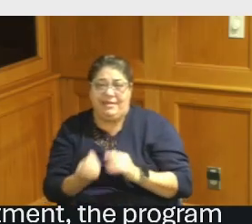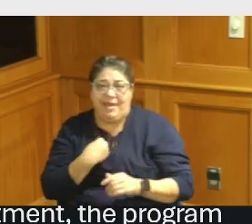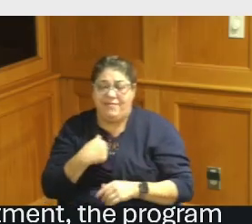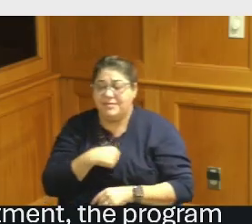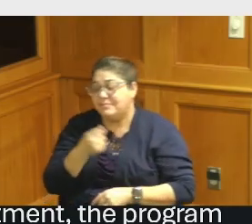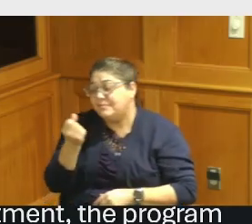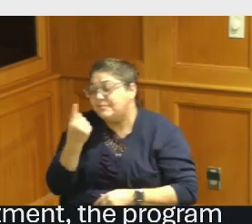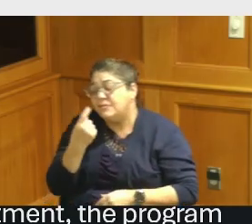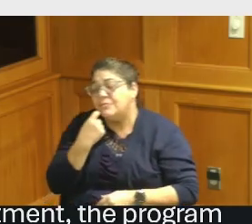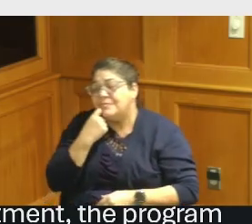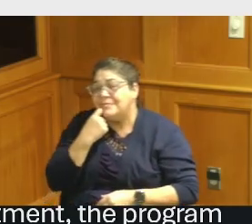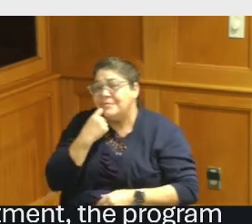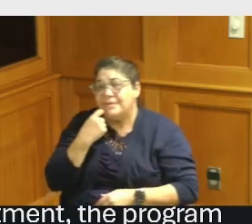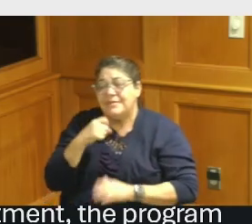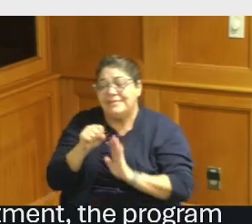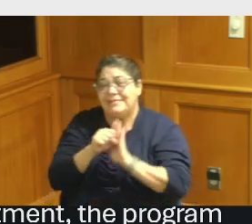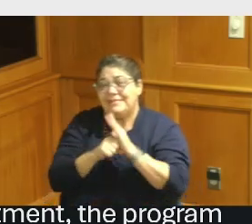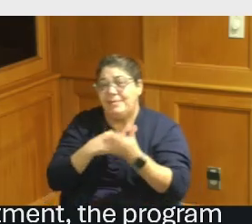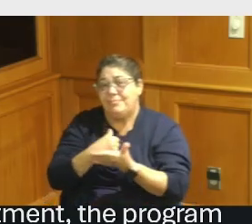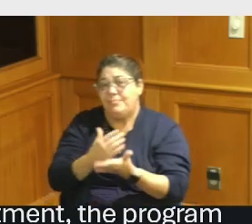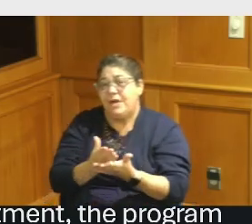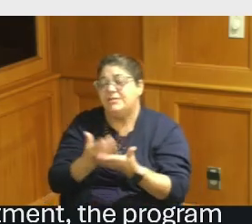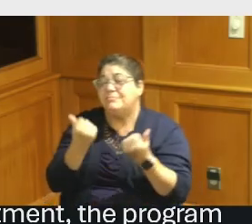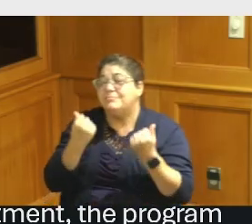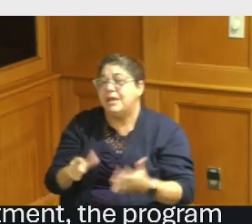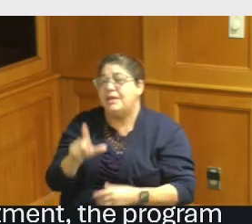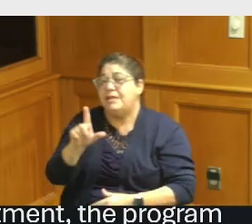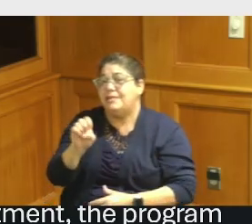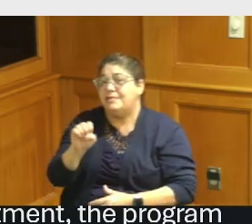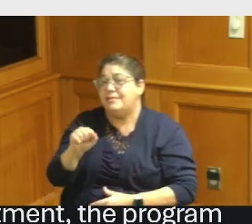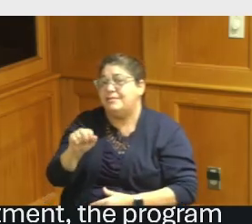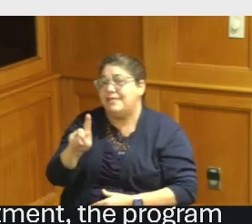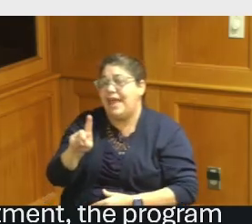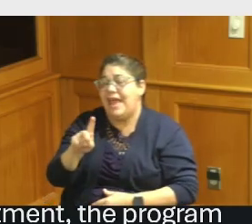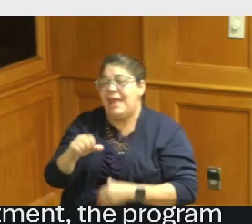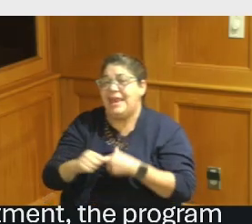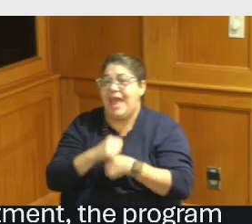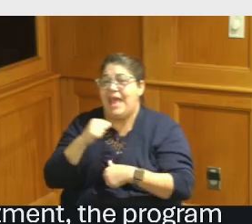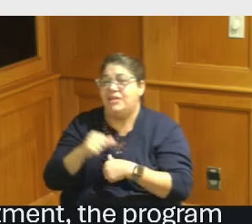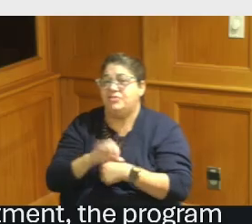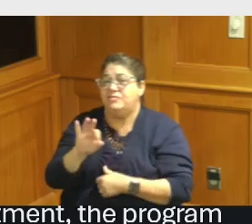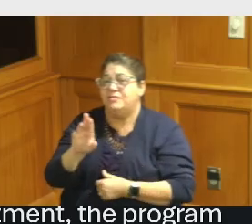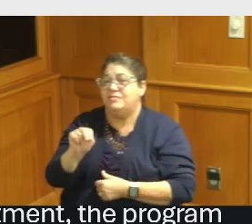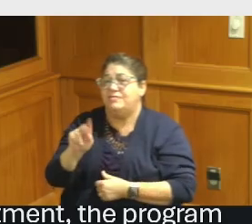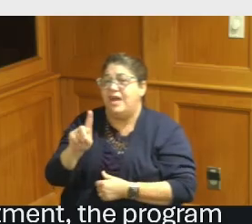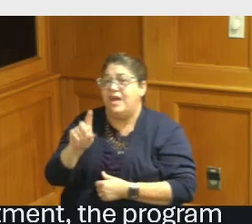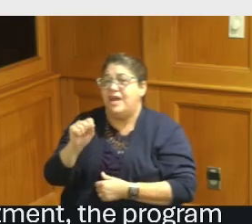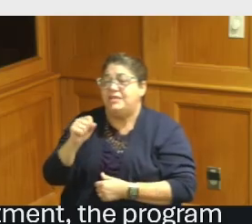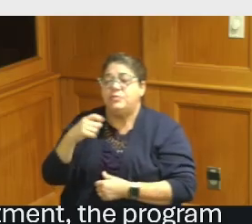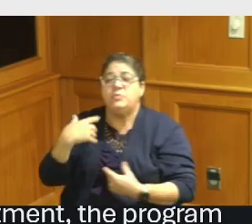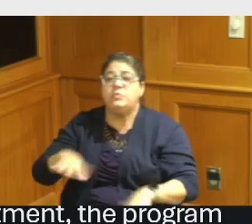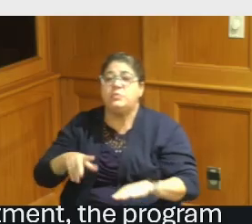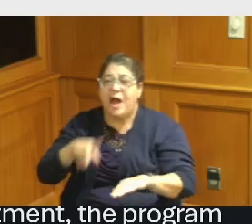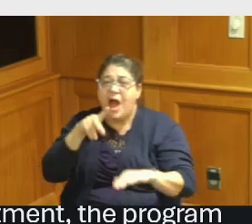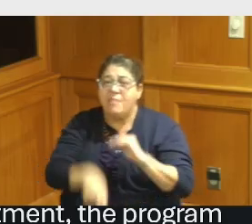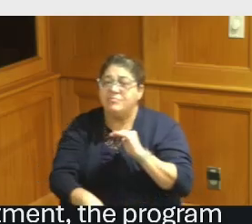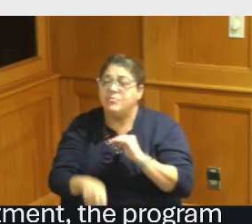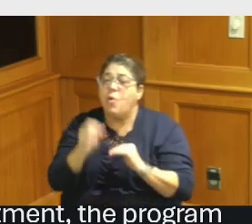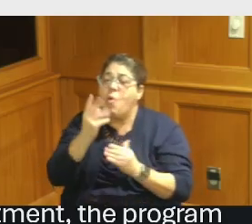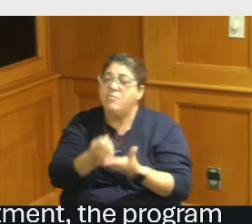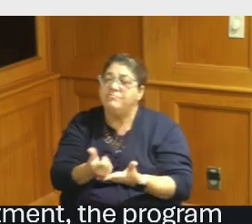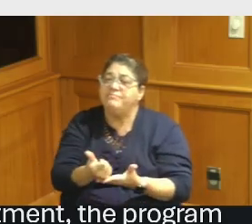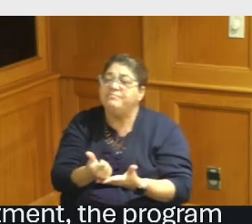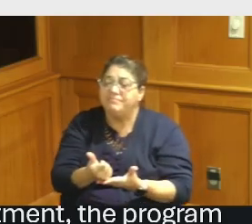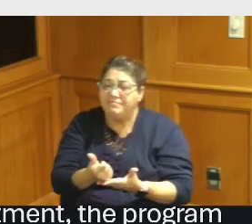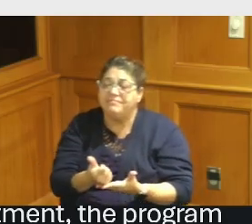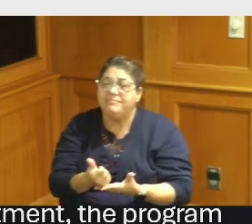the most recent state budget, a lot of lead hazard funds were significantly cut or eliminated. So